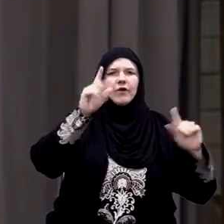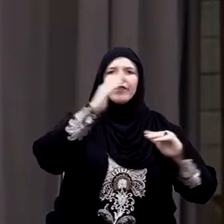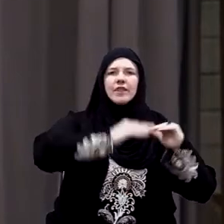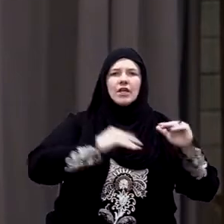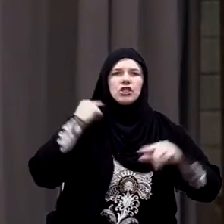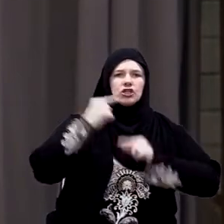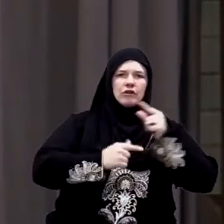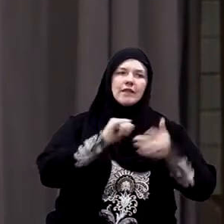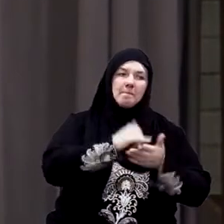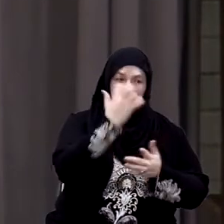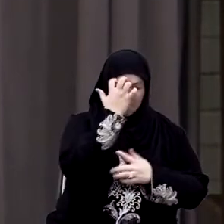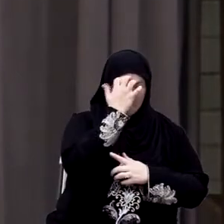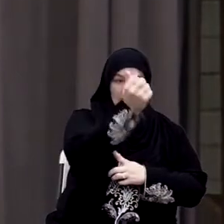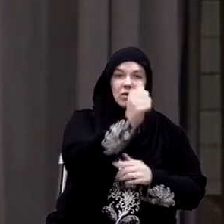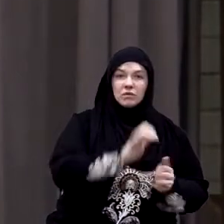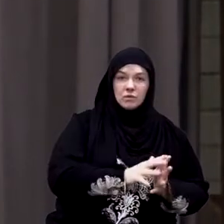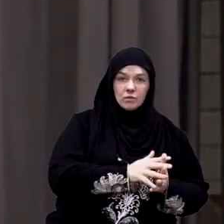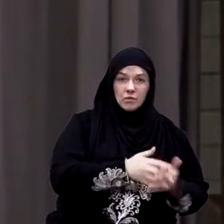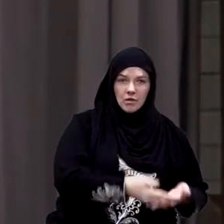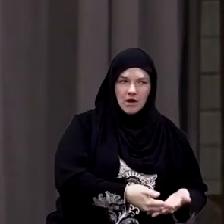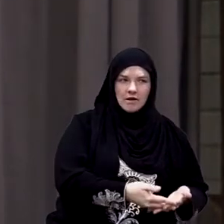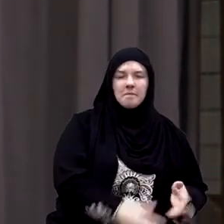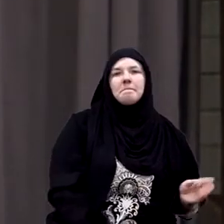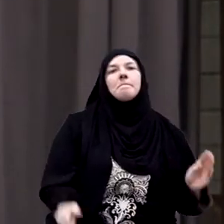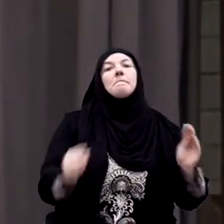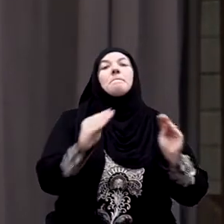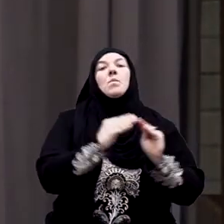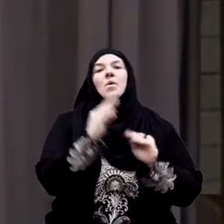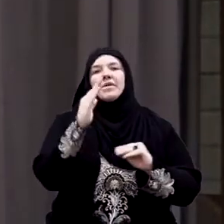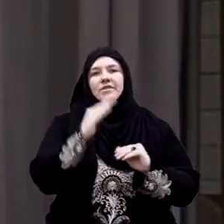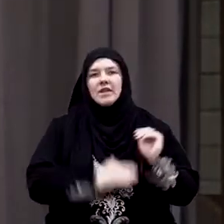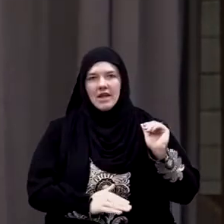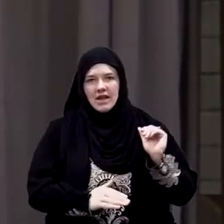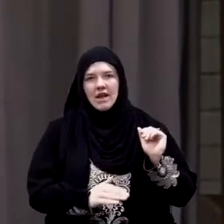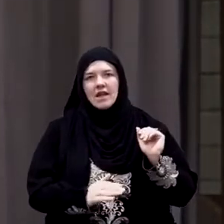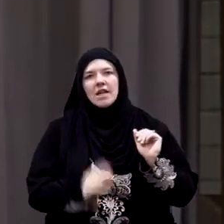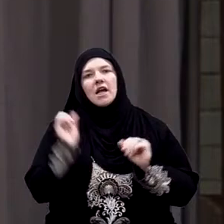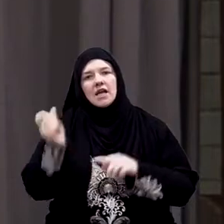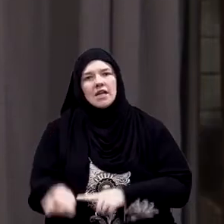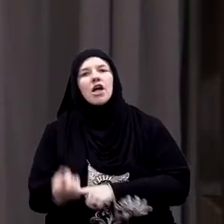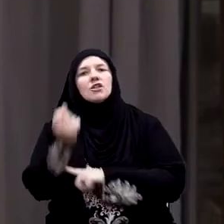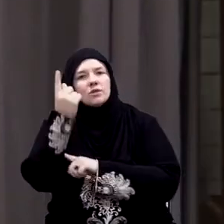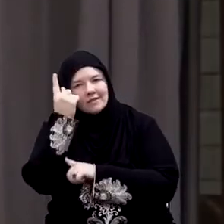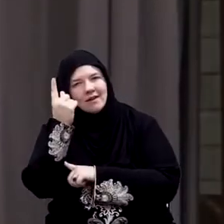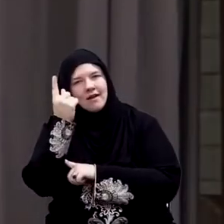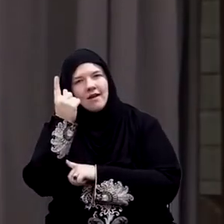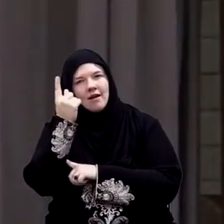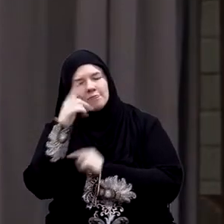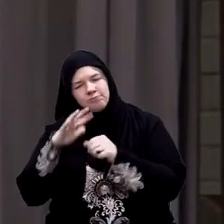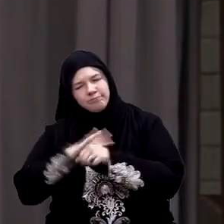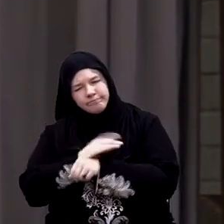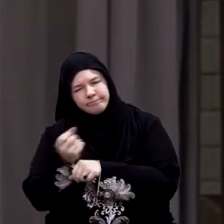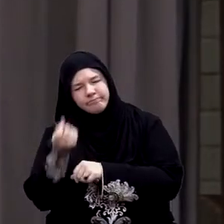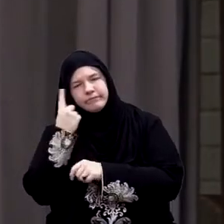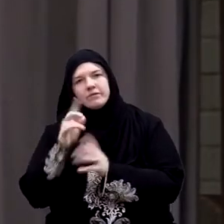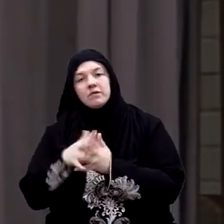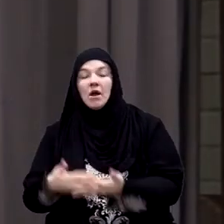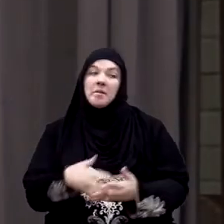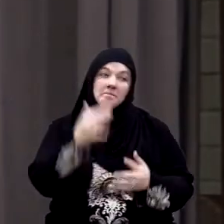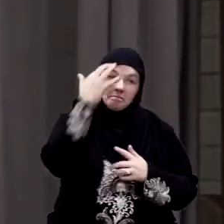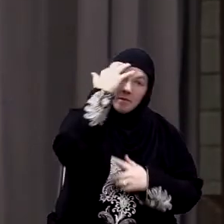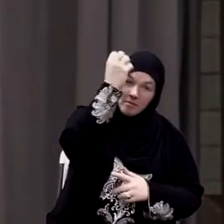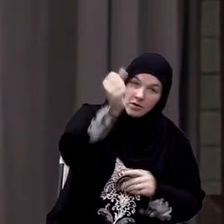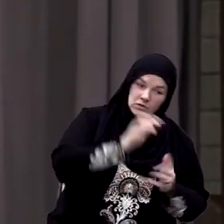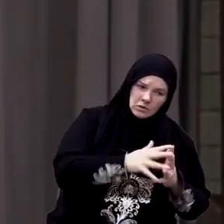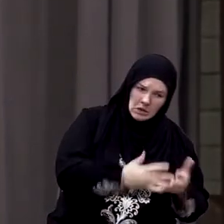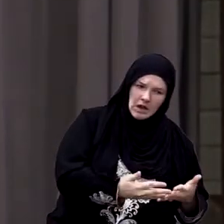generation that memorizes the Quran more than it understands the Quran. Even though memorizing the